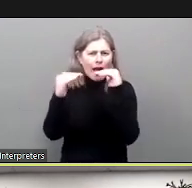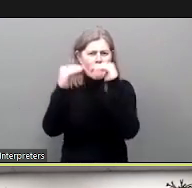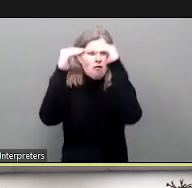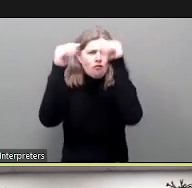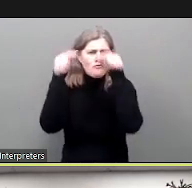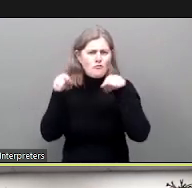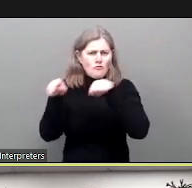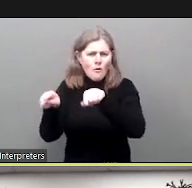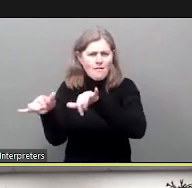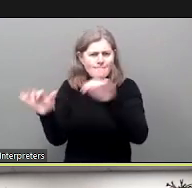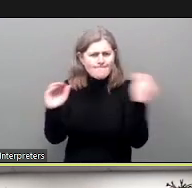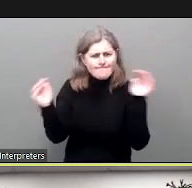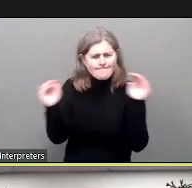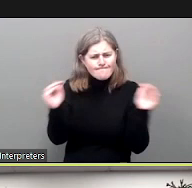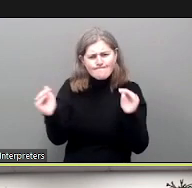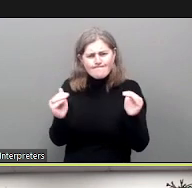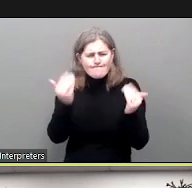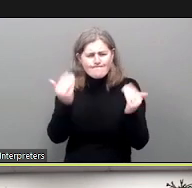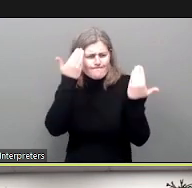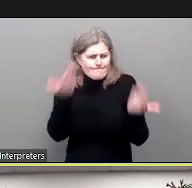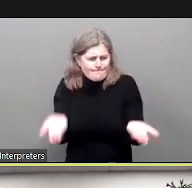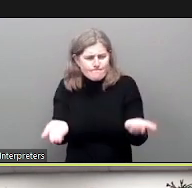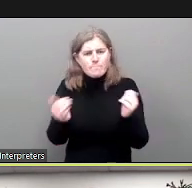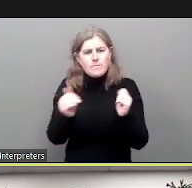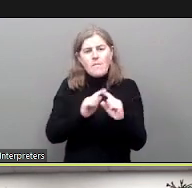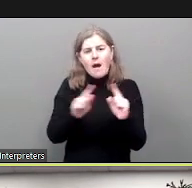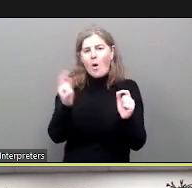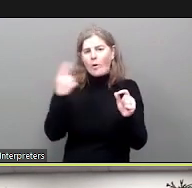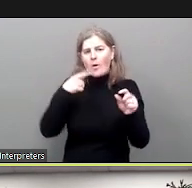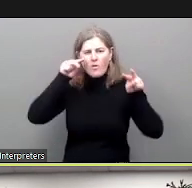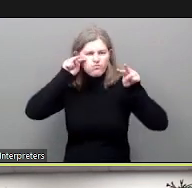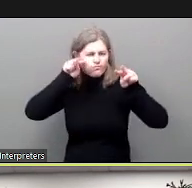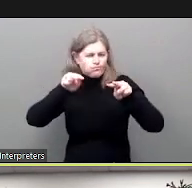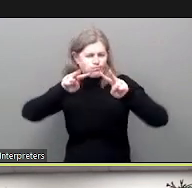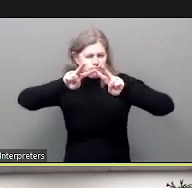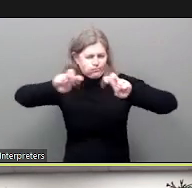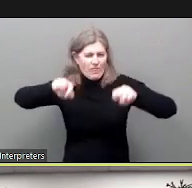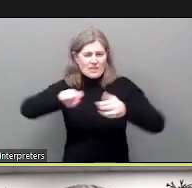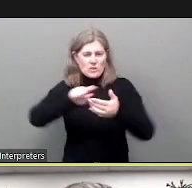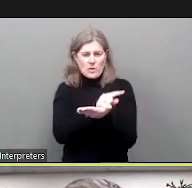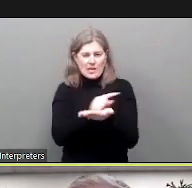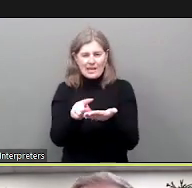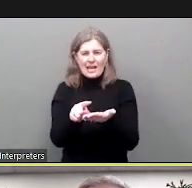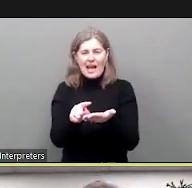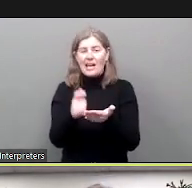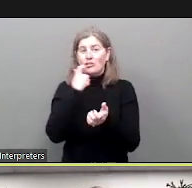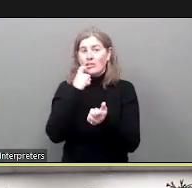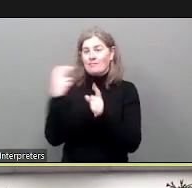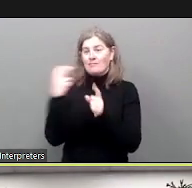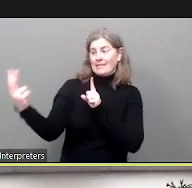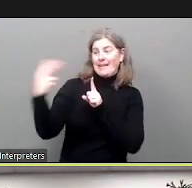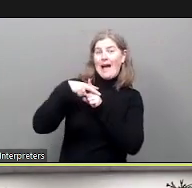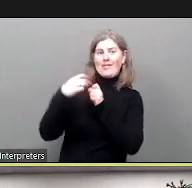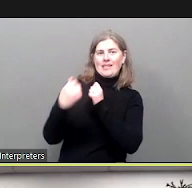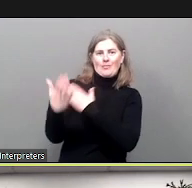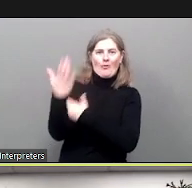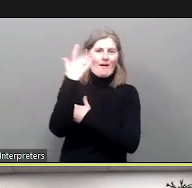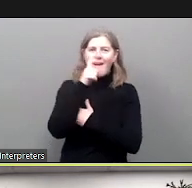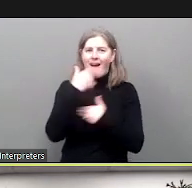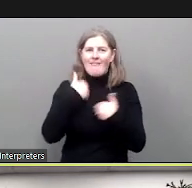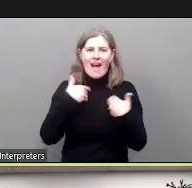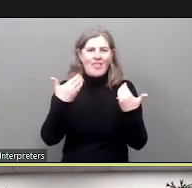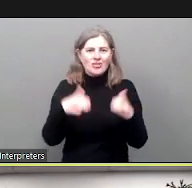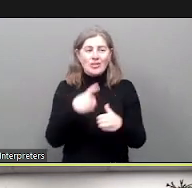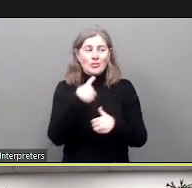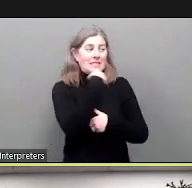correlations in the width of the gap, but that's something we're going to be working on this week. I just got that assignment this morning. Haven't even had a chance to tell